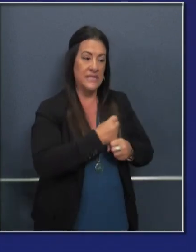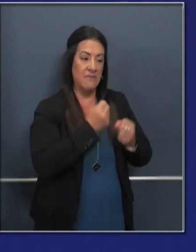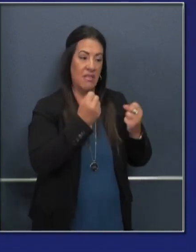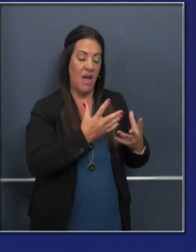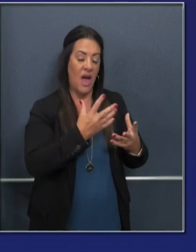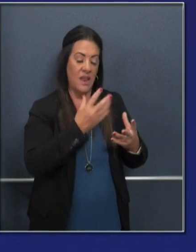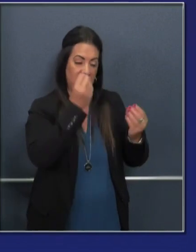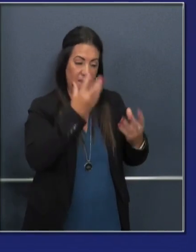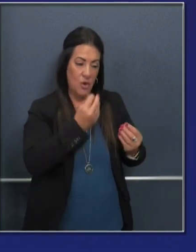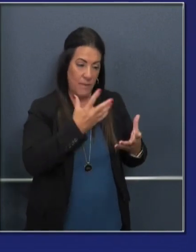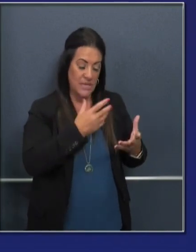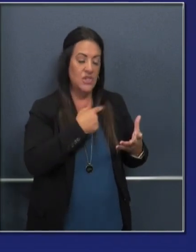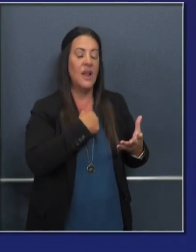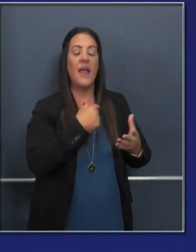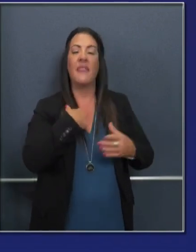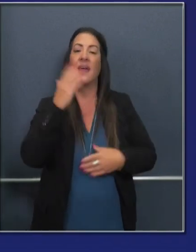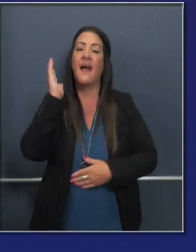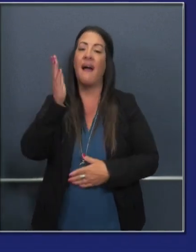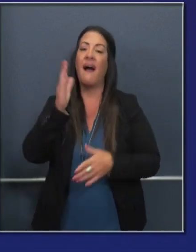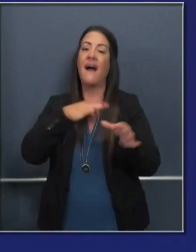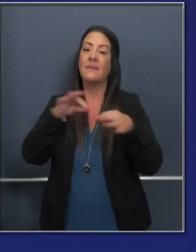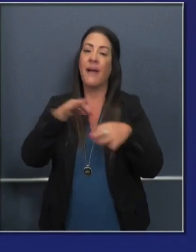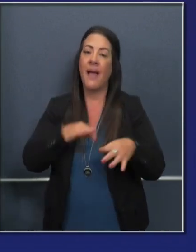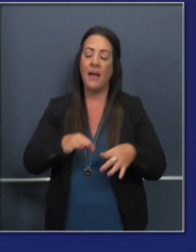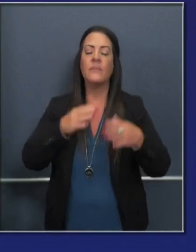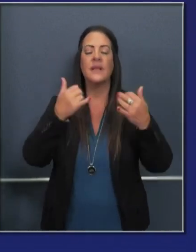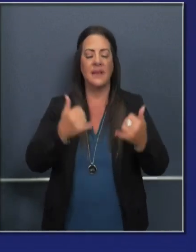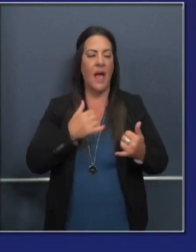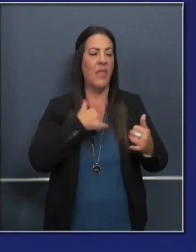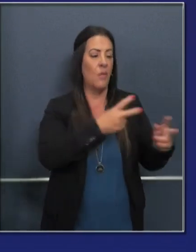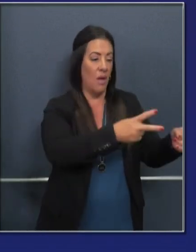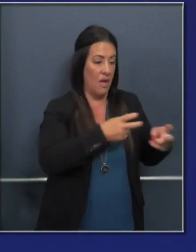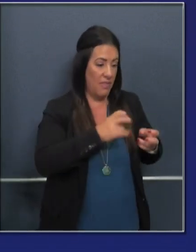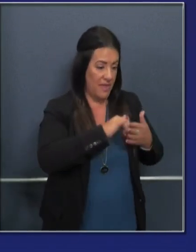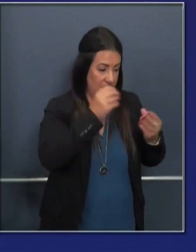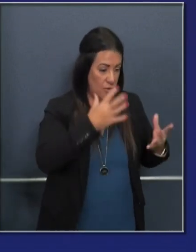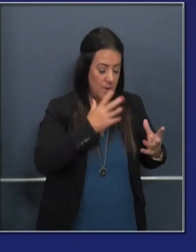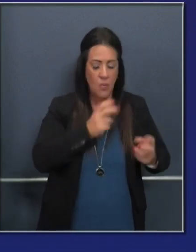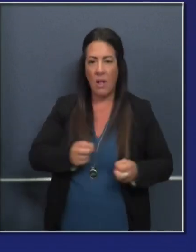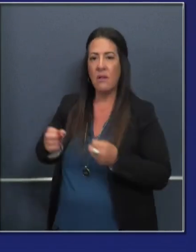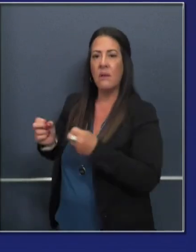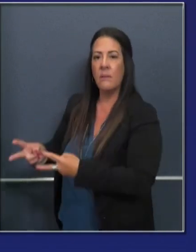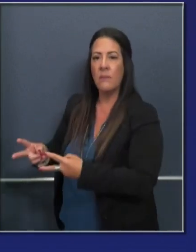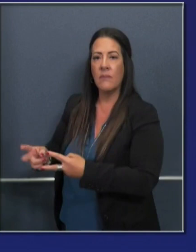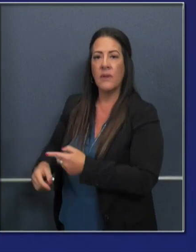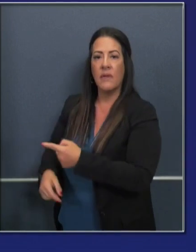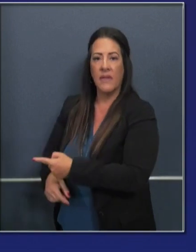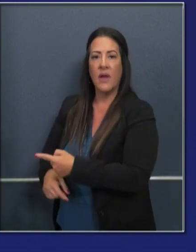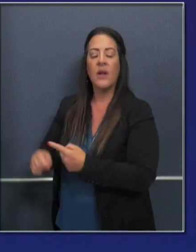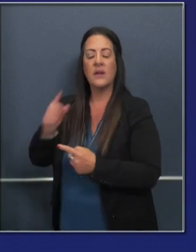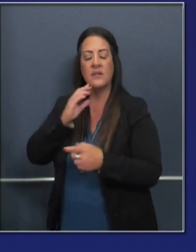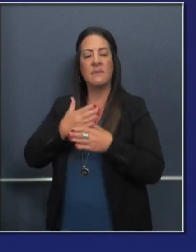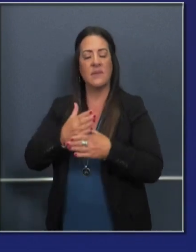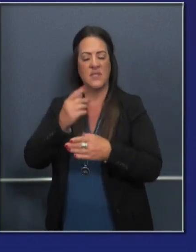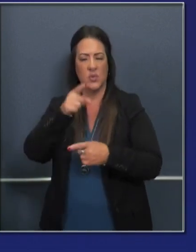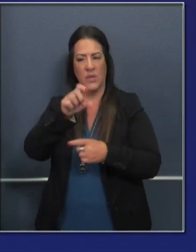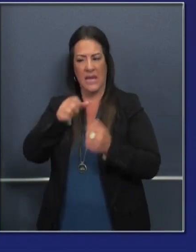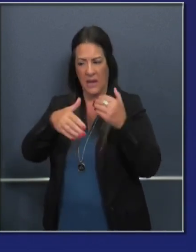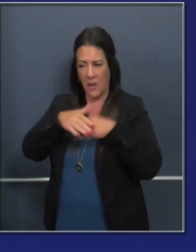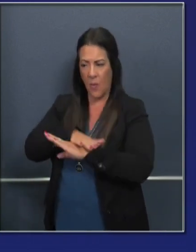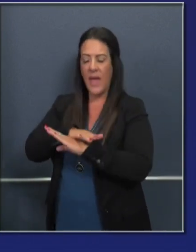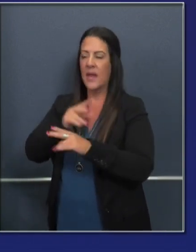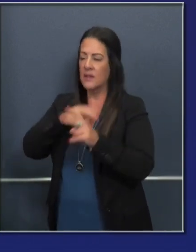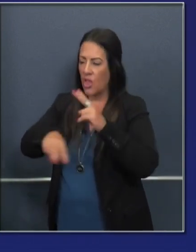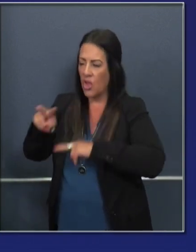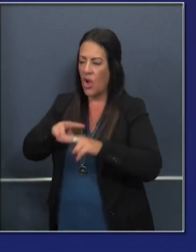we're providing here today and in previous days. We are now making all of that available as well, trying to, again, be as